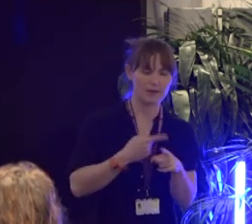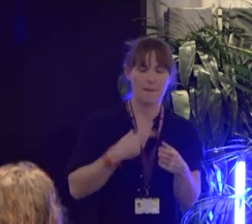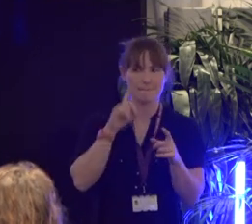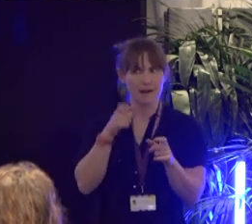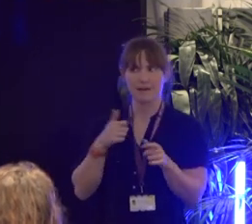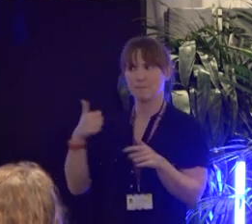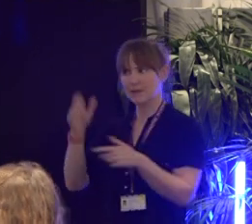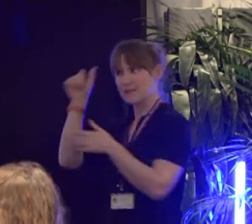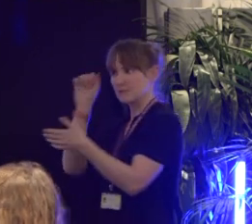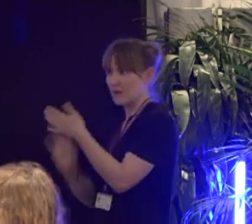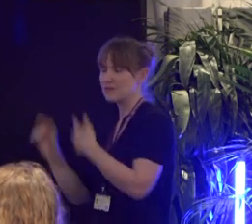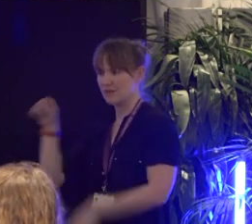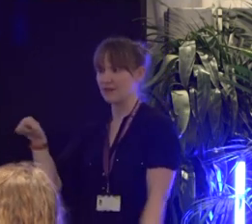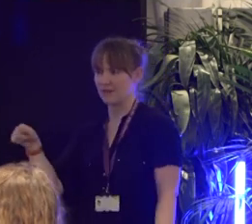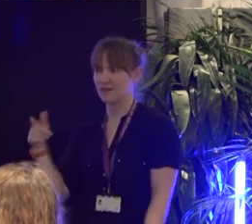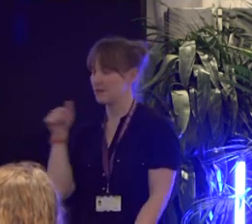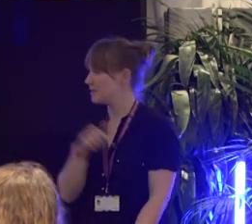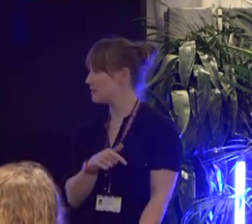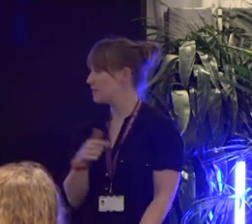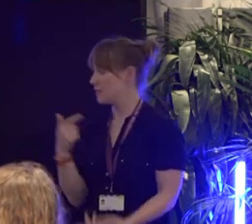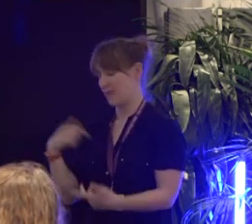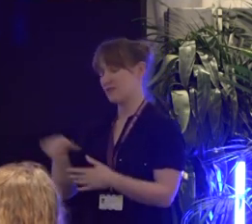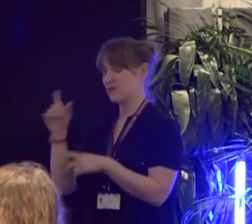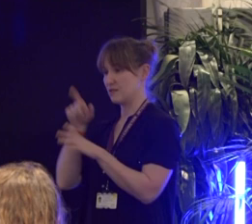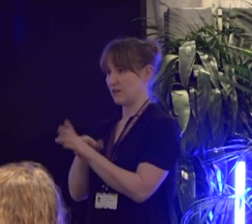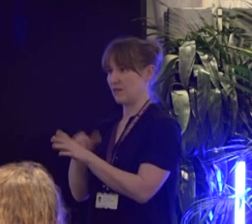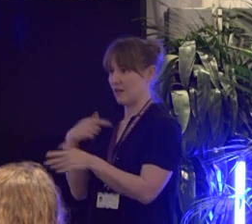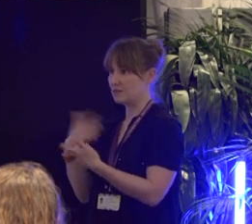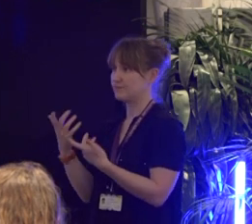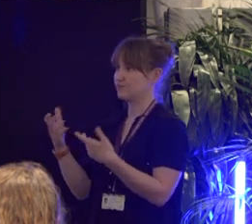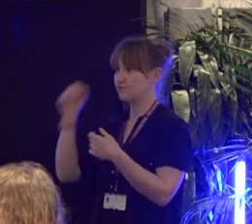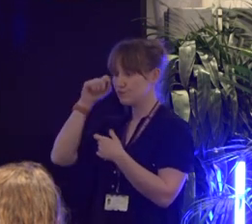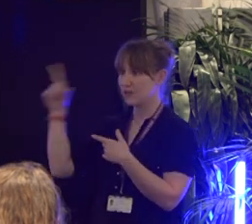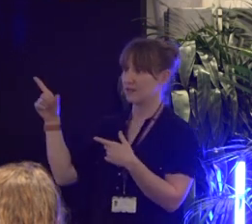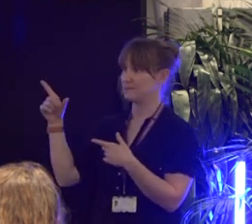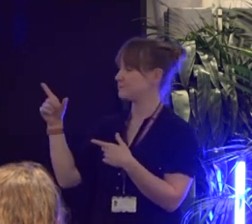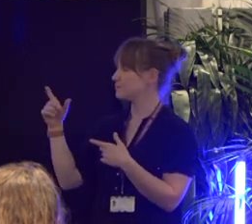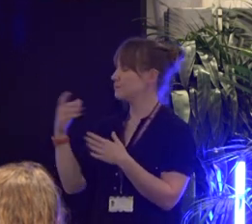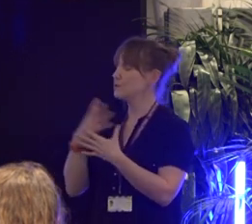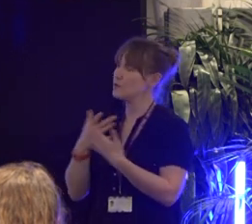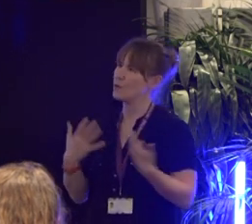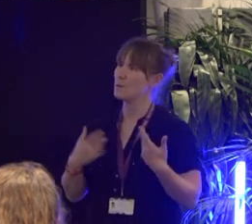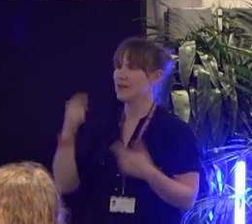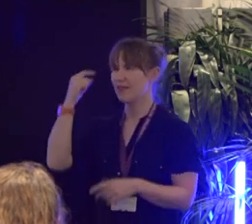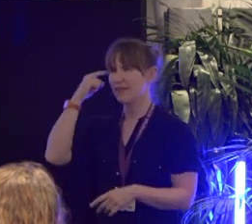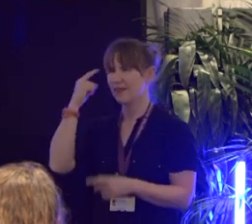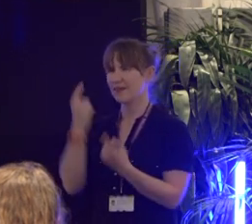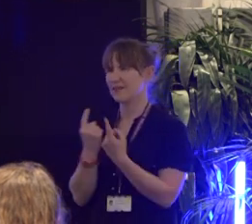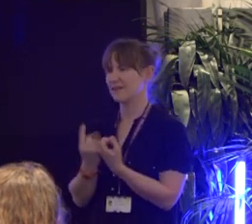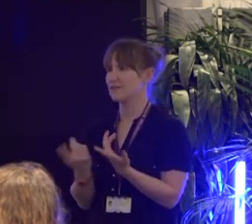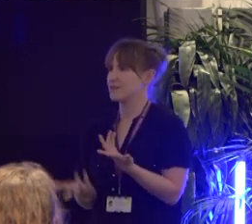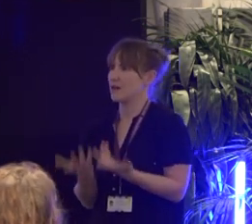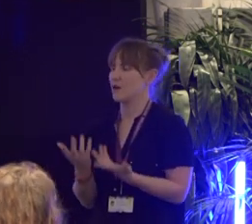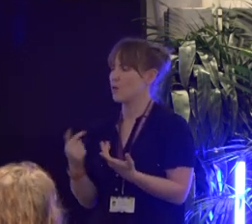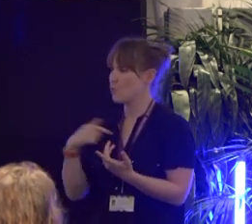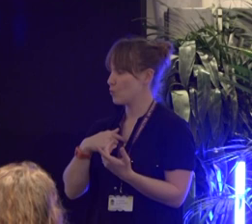off of unquantifiable, I think this year more than ever, I just realized there's so many things that we do, especially in the arts and culture,